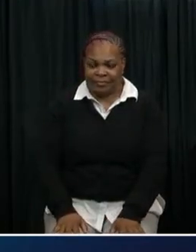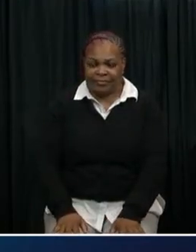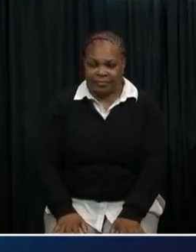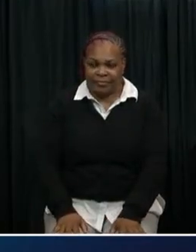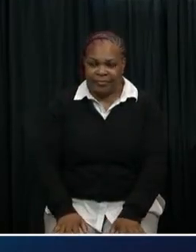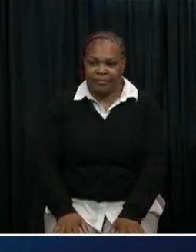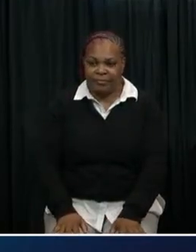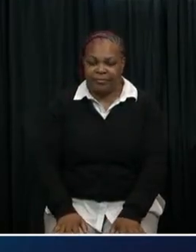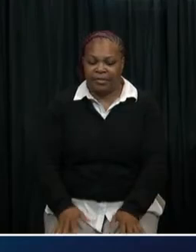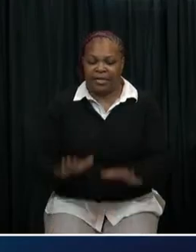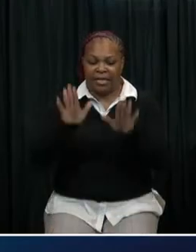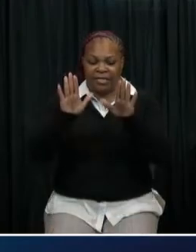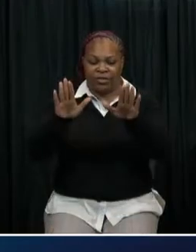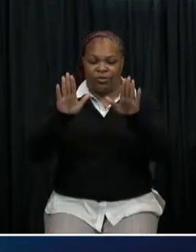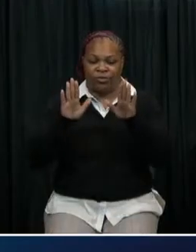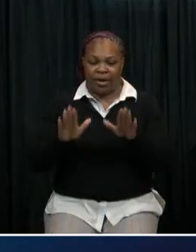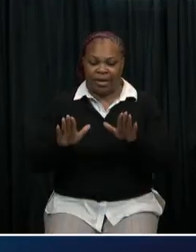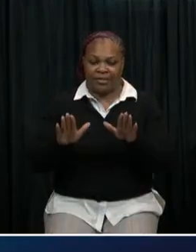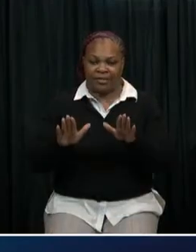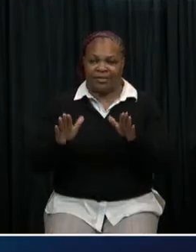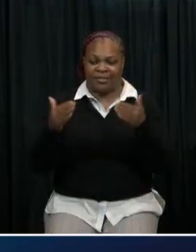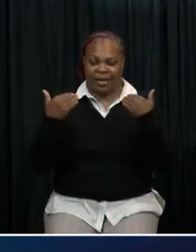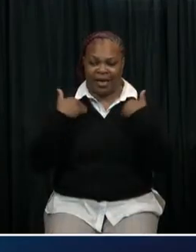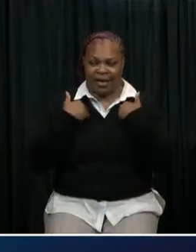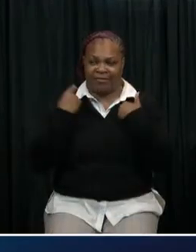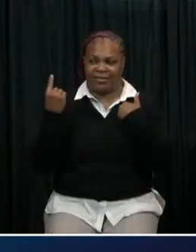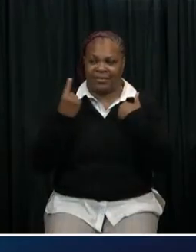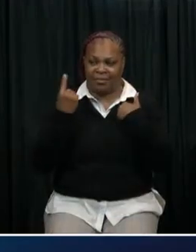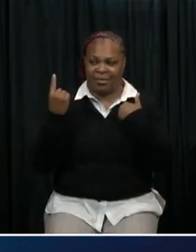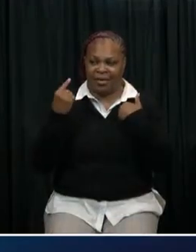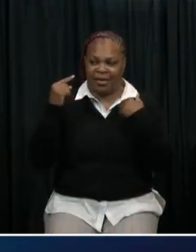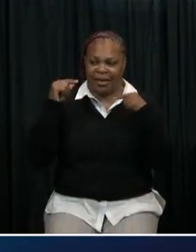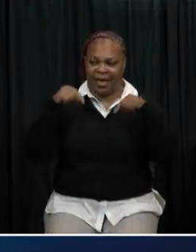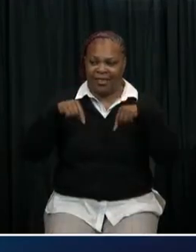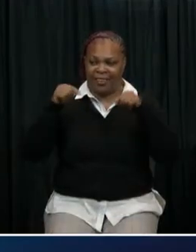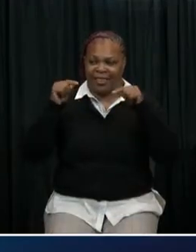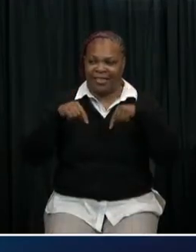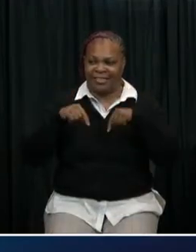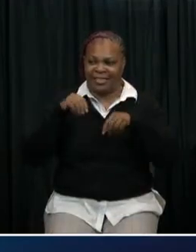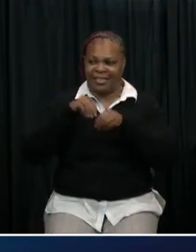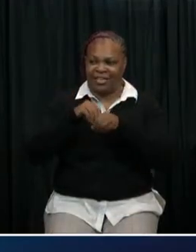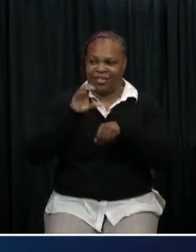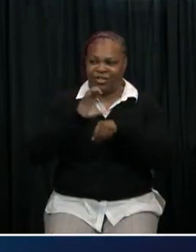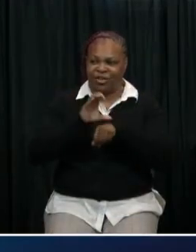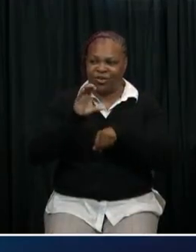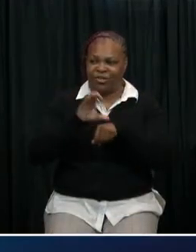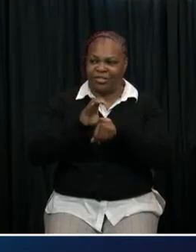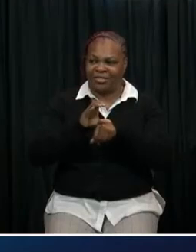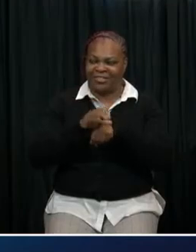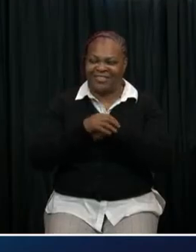And it is great to have something like this in our church manual.